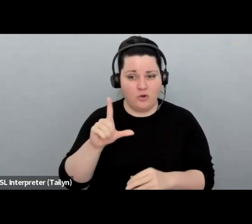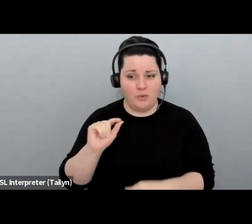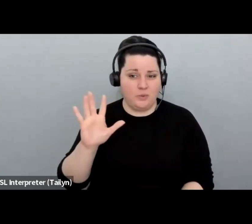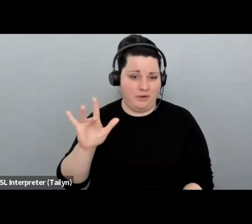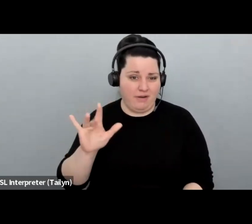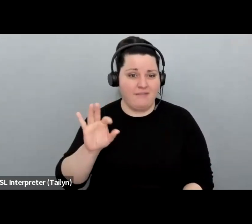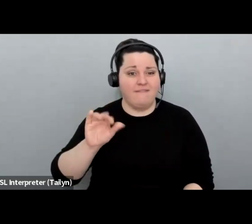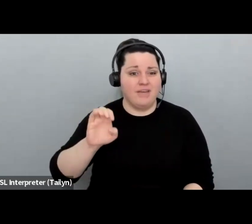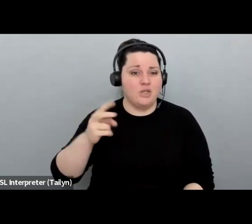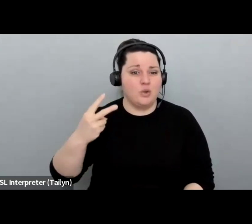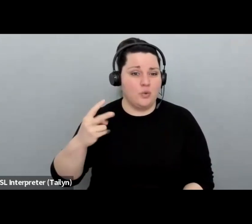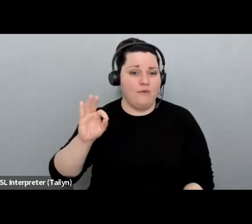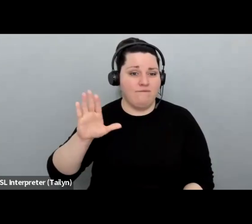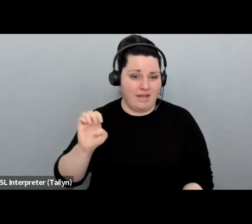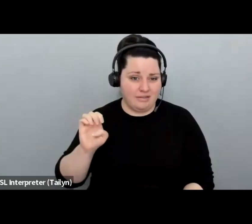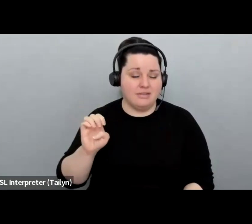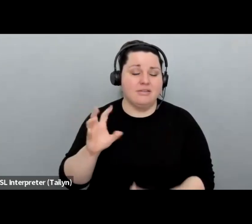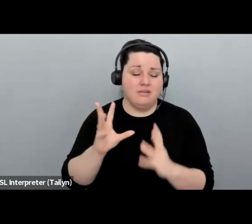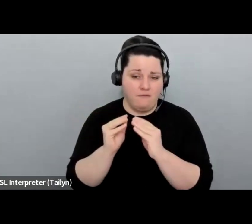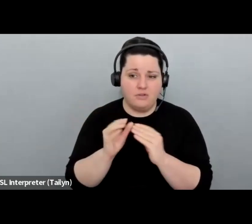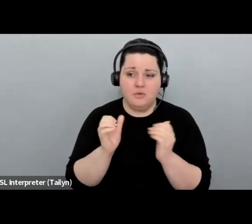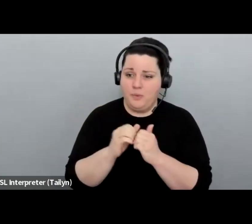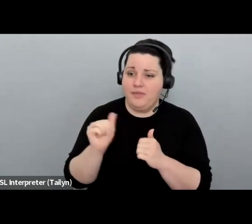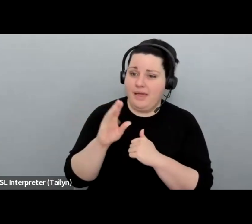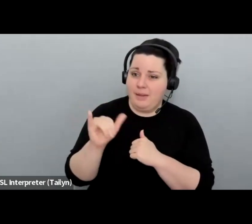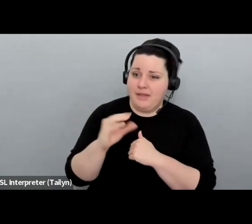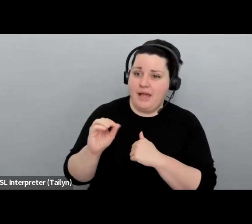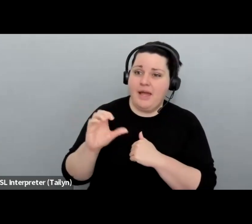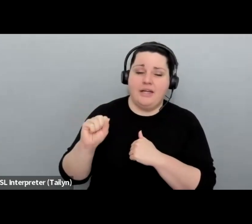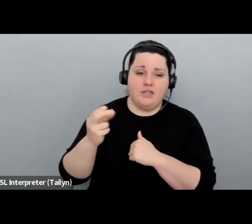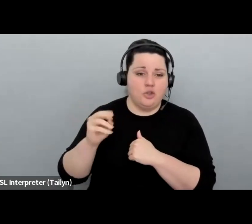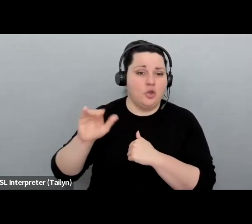2025 face-to-face conference with Amy and Shoba.